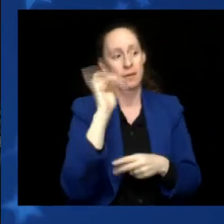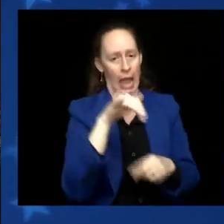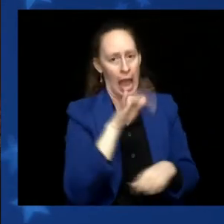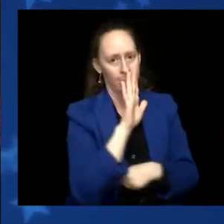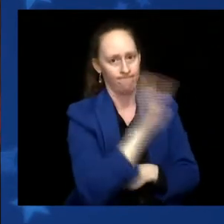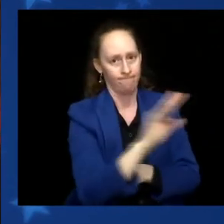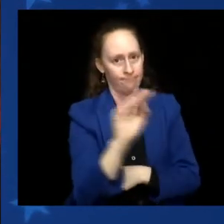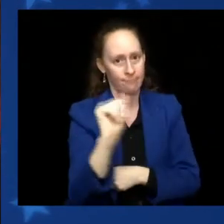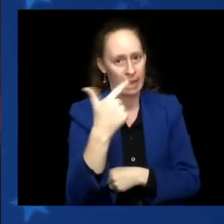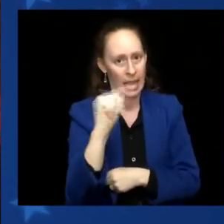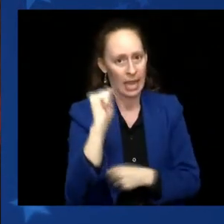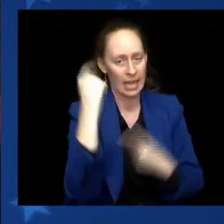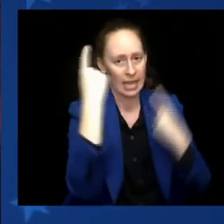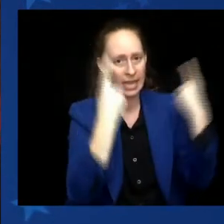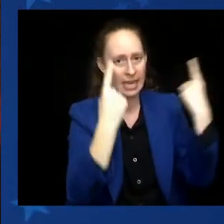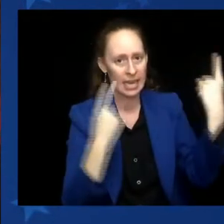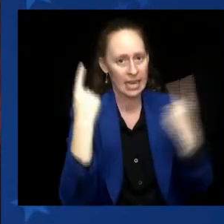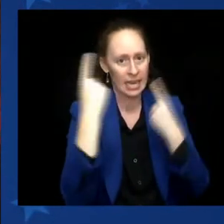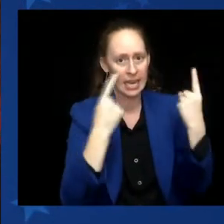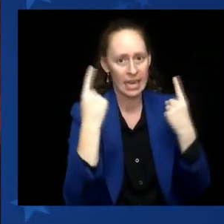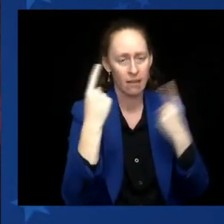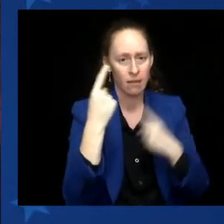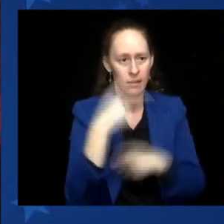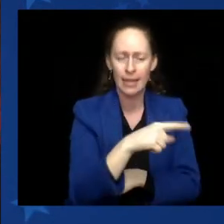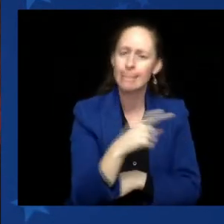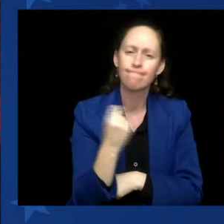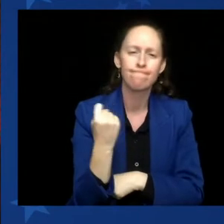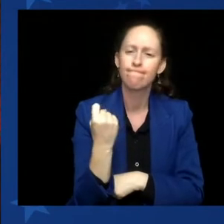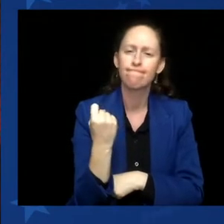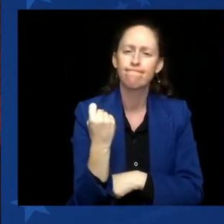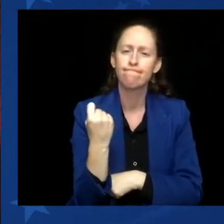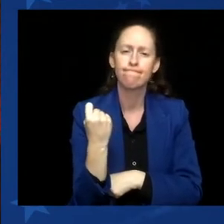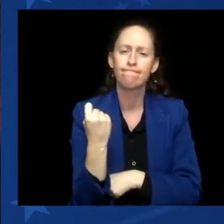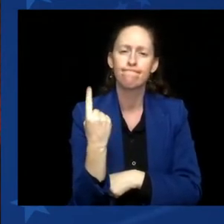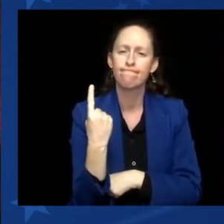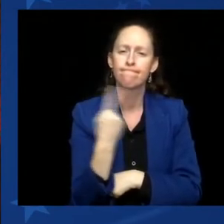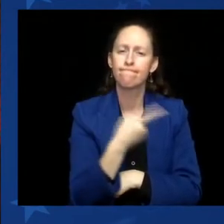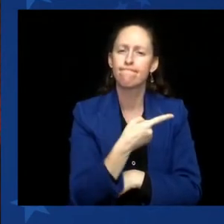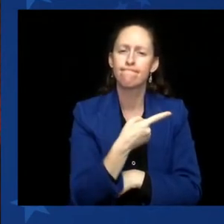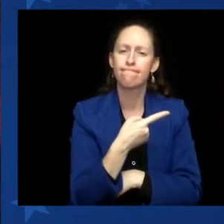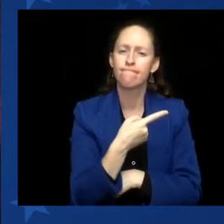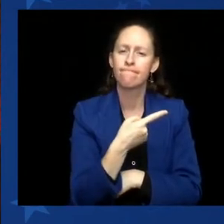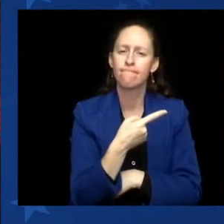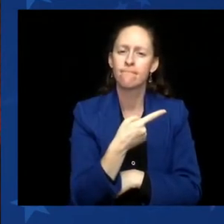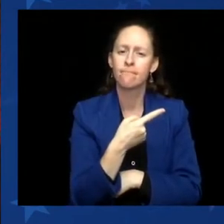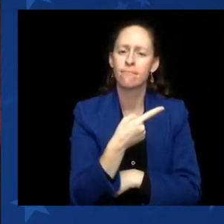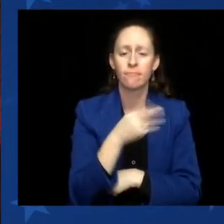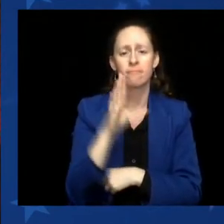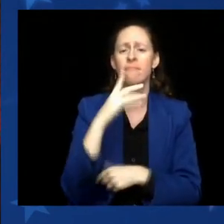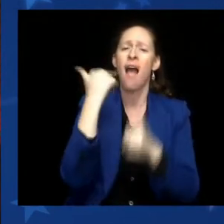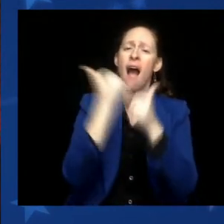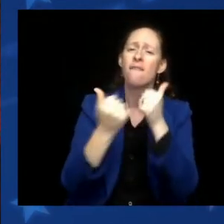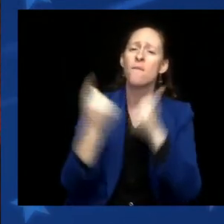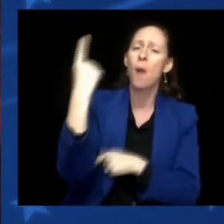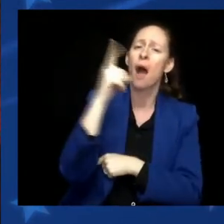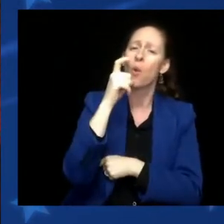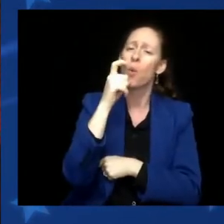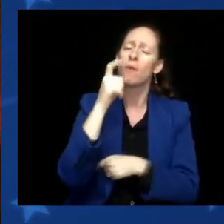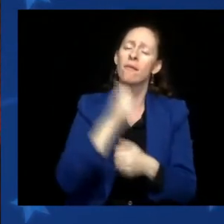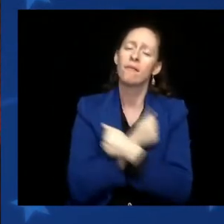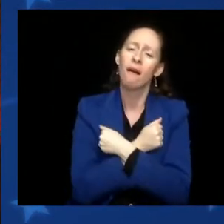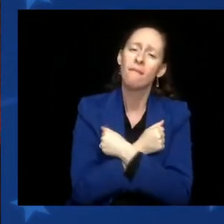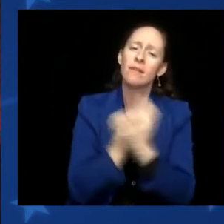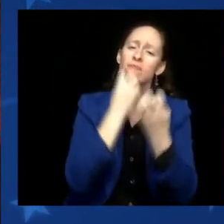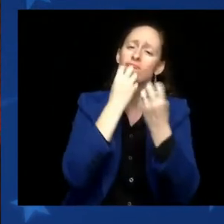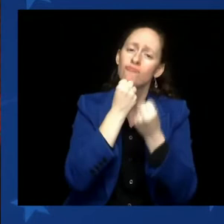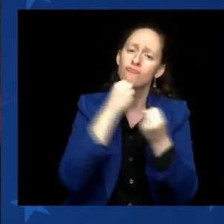They don't understand what every patriotic American knows. You can't love your country only